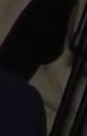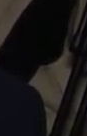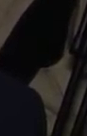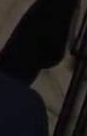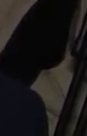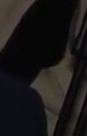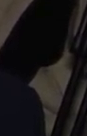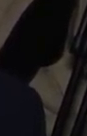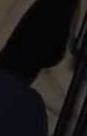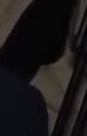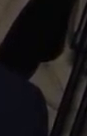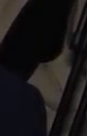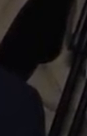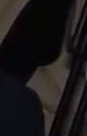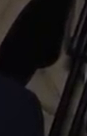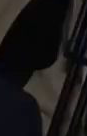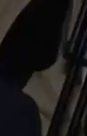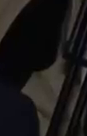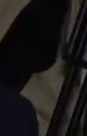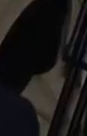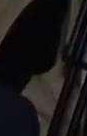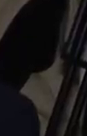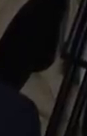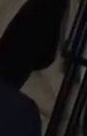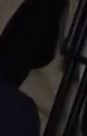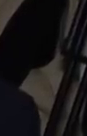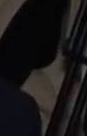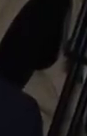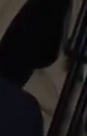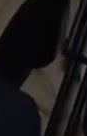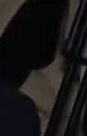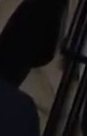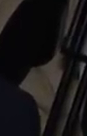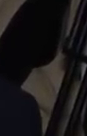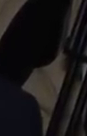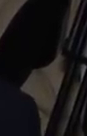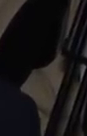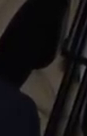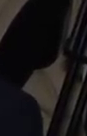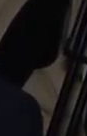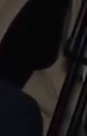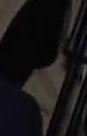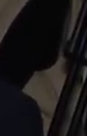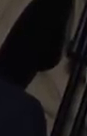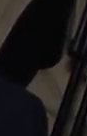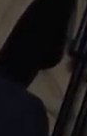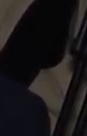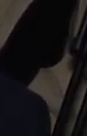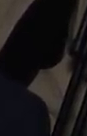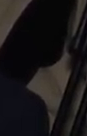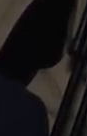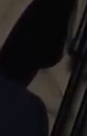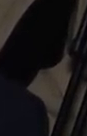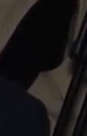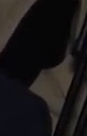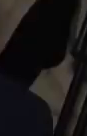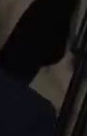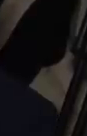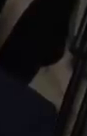countries that have started, but it's a mixed process where you use